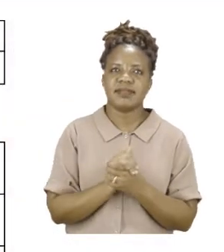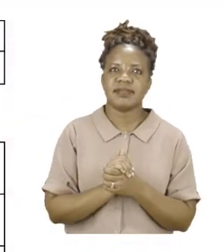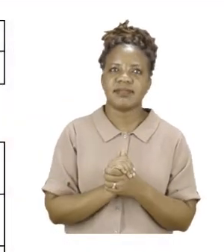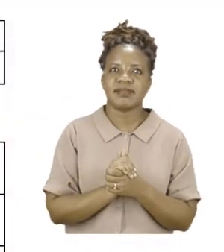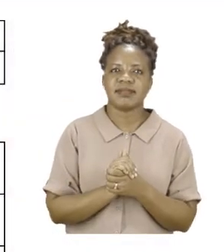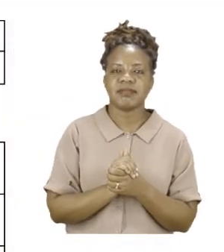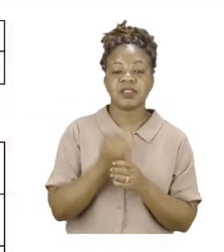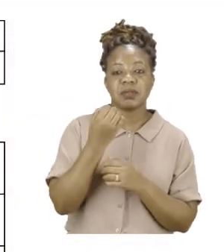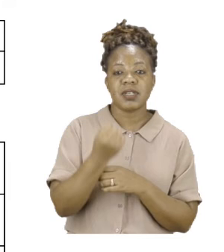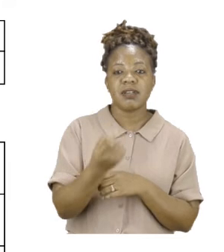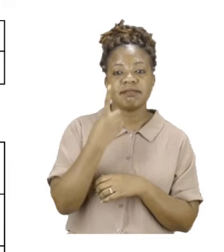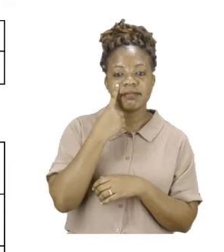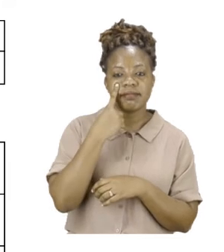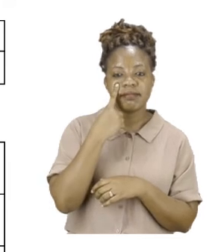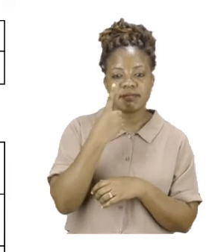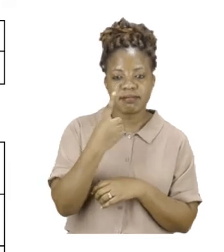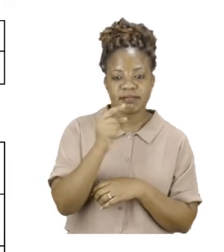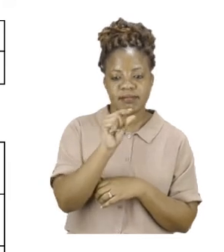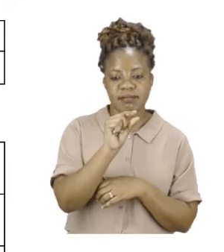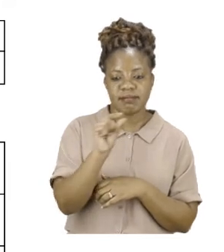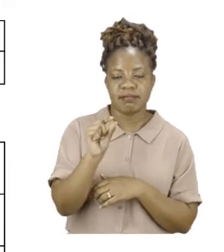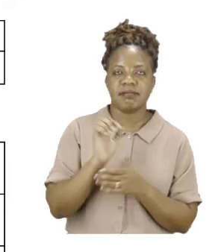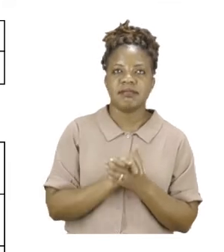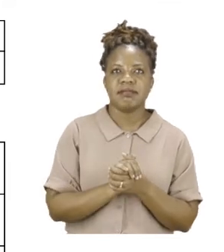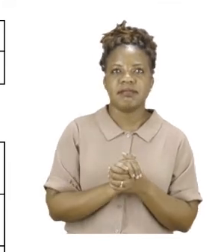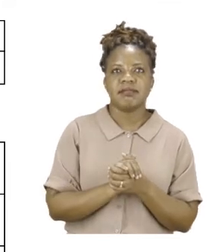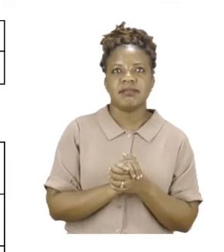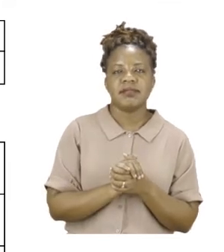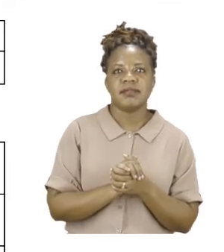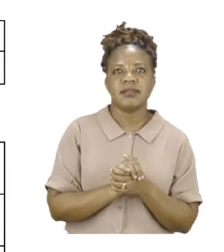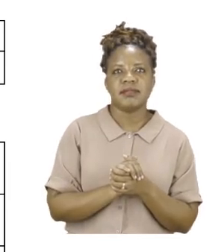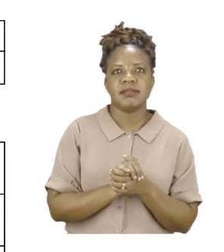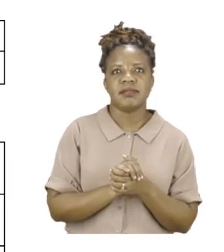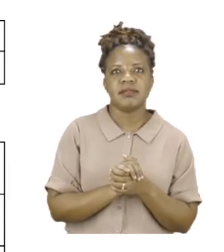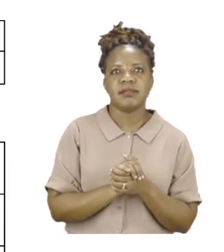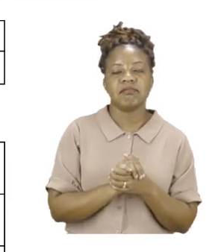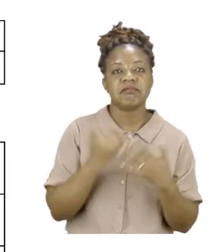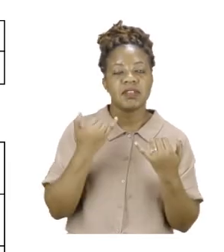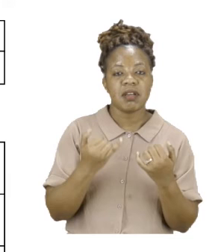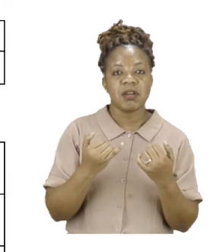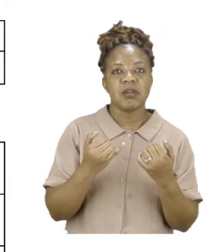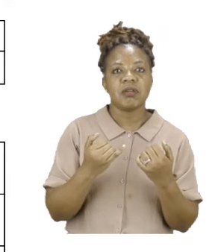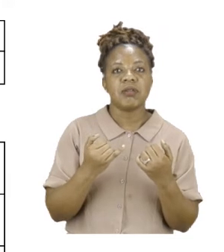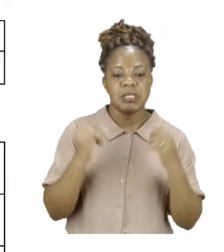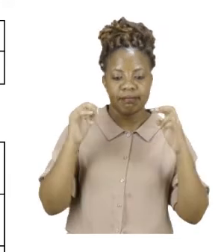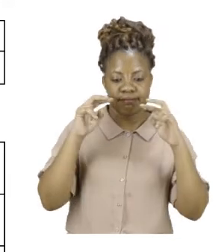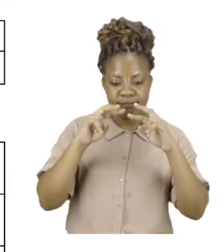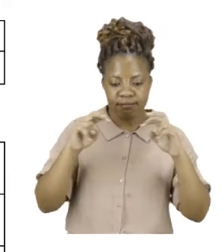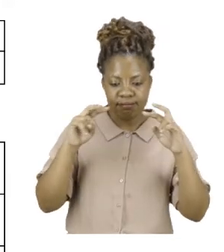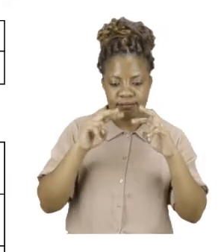our sight words, but not in the way that we used to. We are going to be looking for them in the